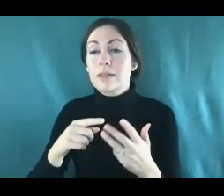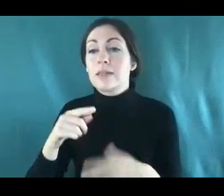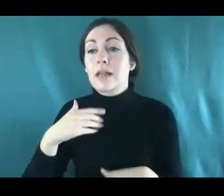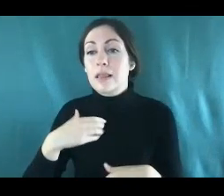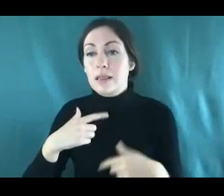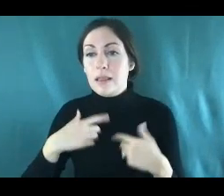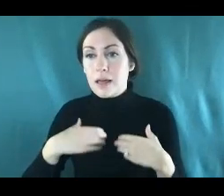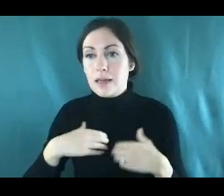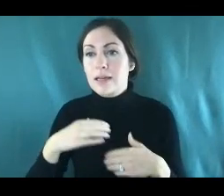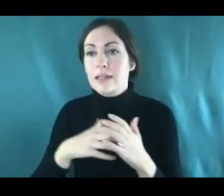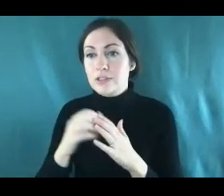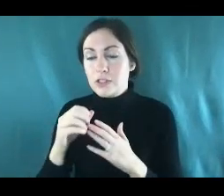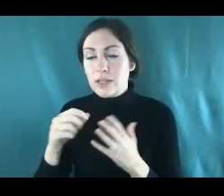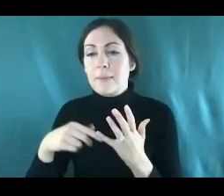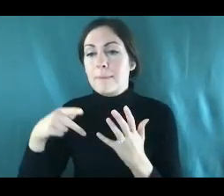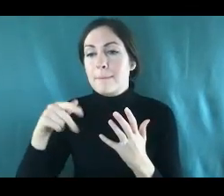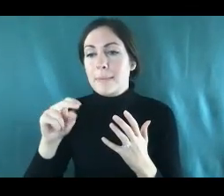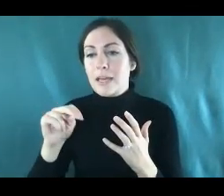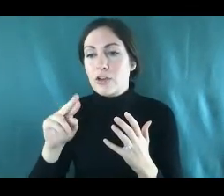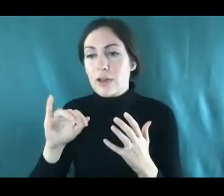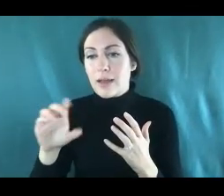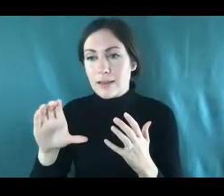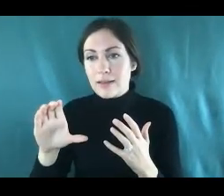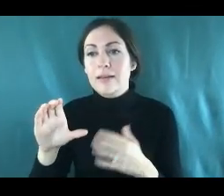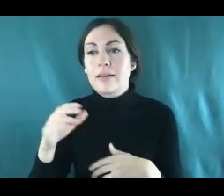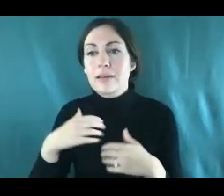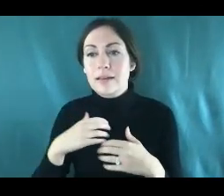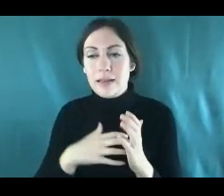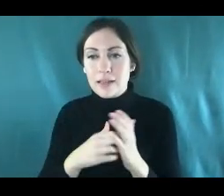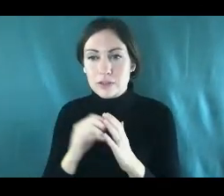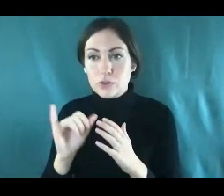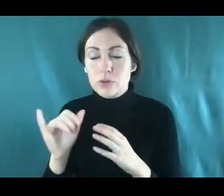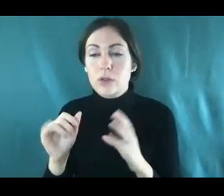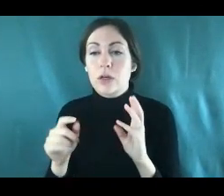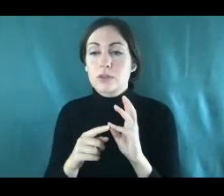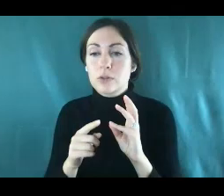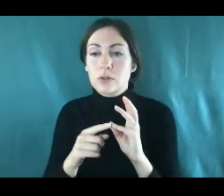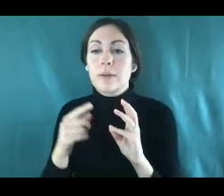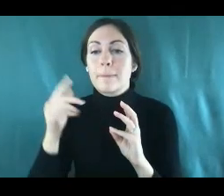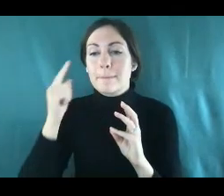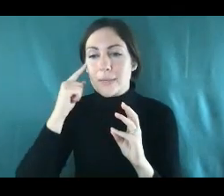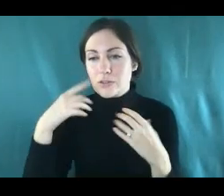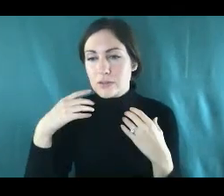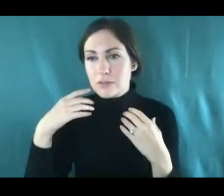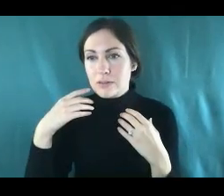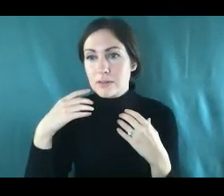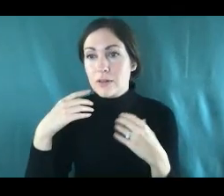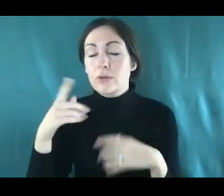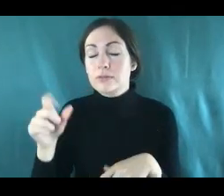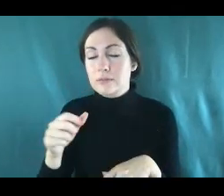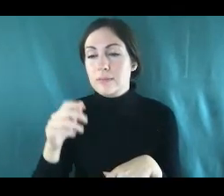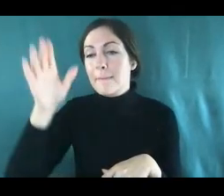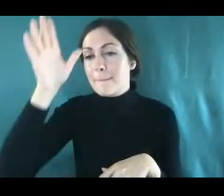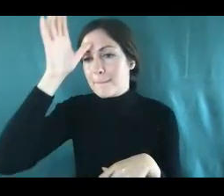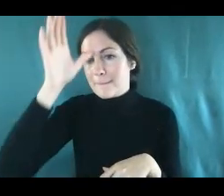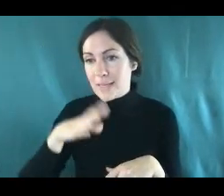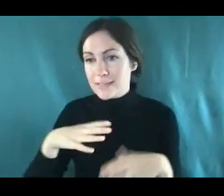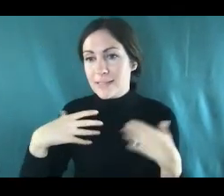Awareness Month, and then finally, another important one, Mental Health Awareness Month, or Men's Health Awareness Month,